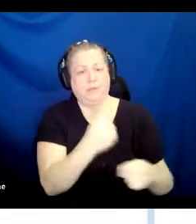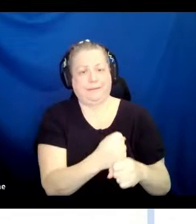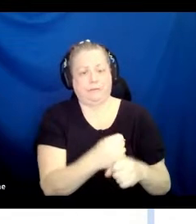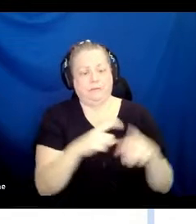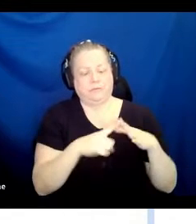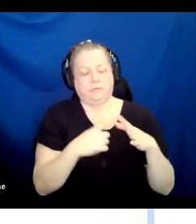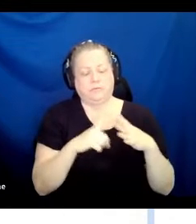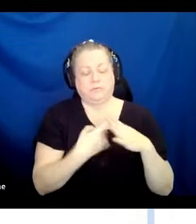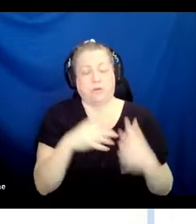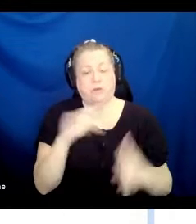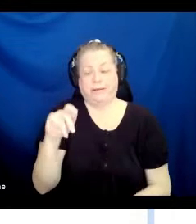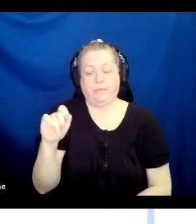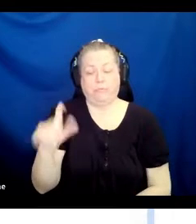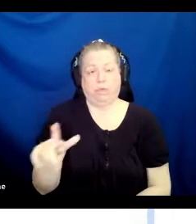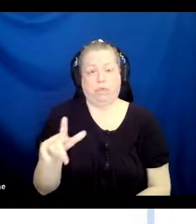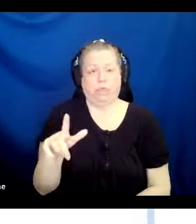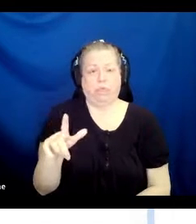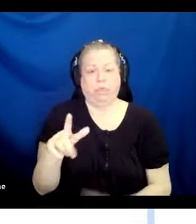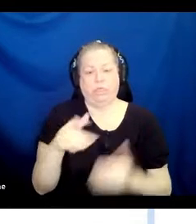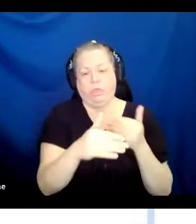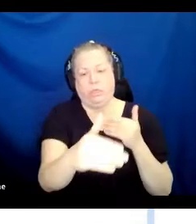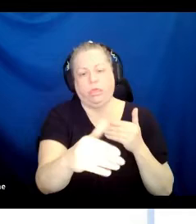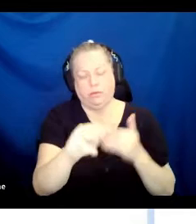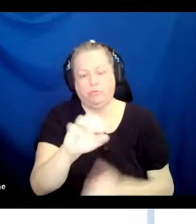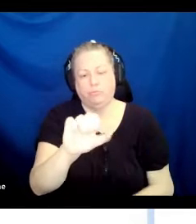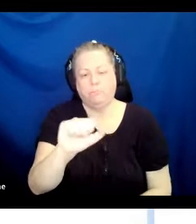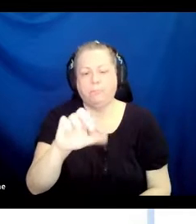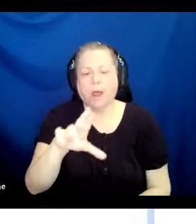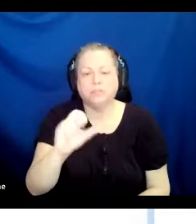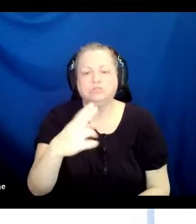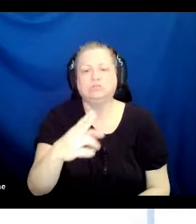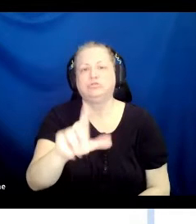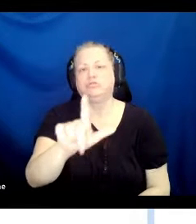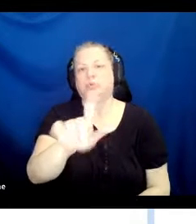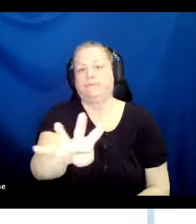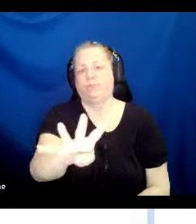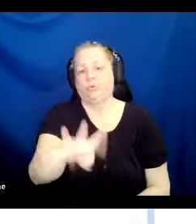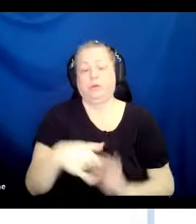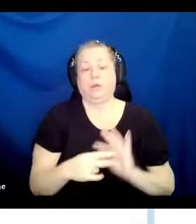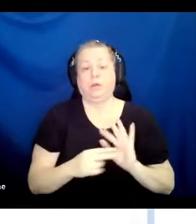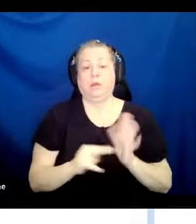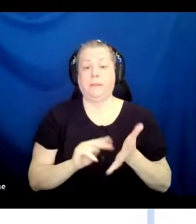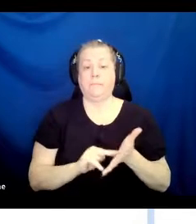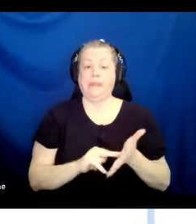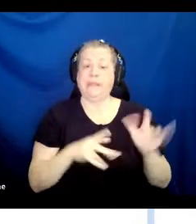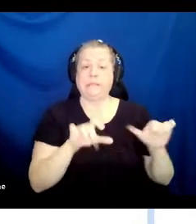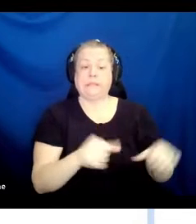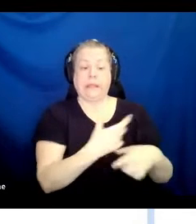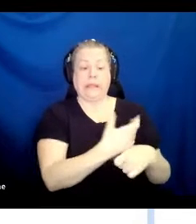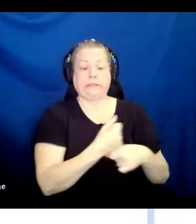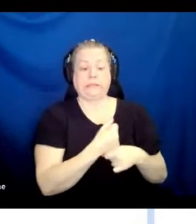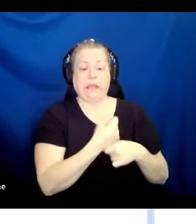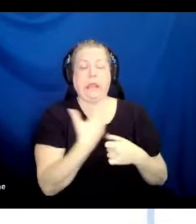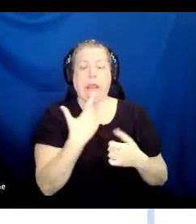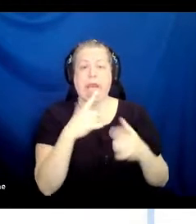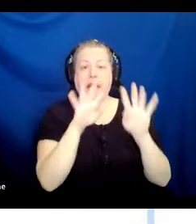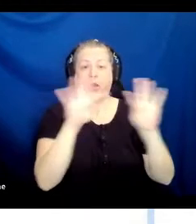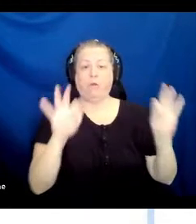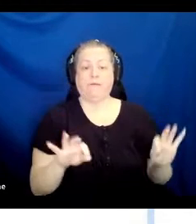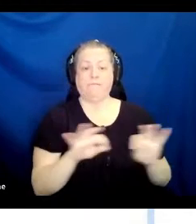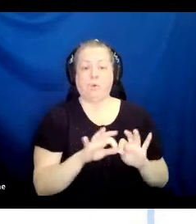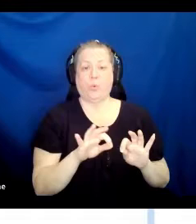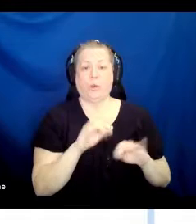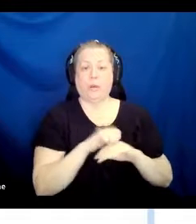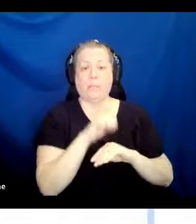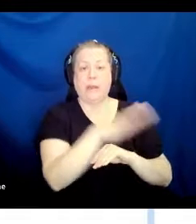2023 and we'll go through March of 2024. This means our MassHealth members could get their renewal forms in the mail at any